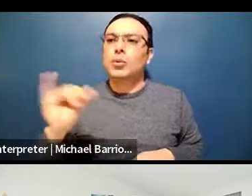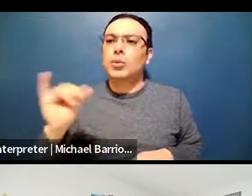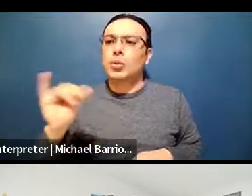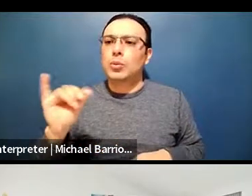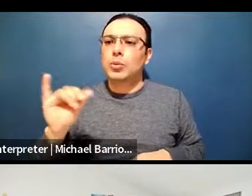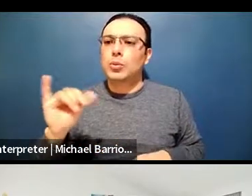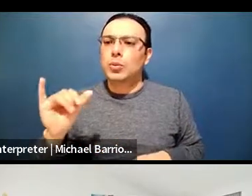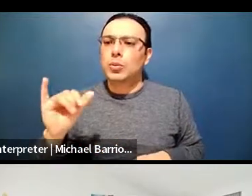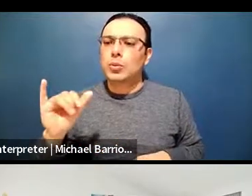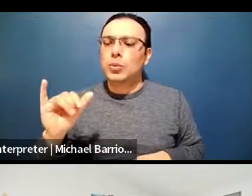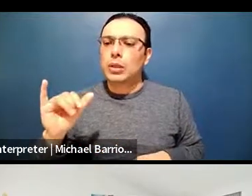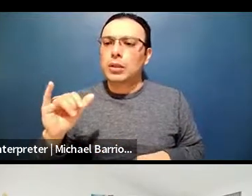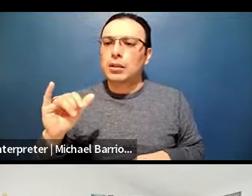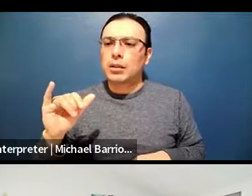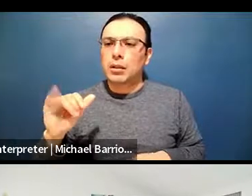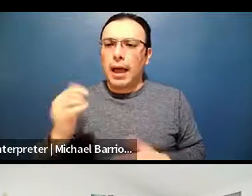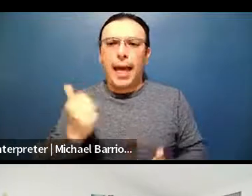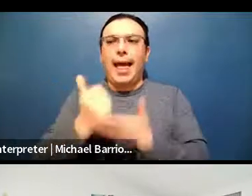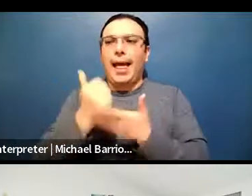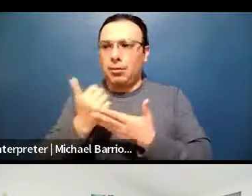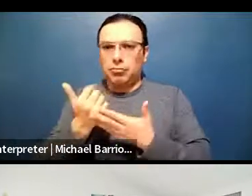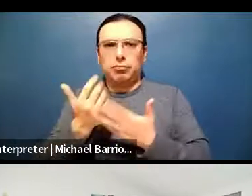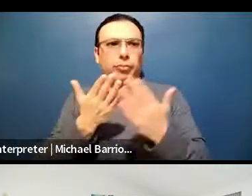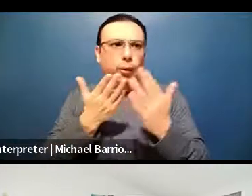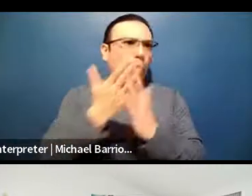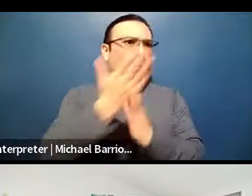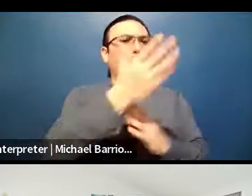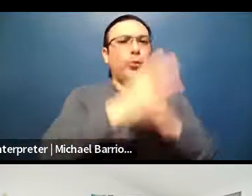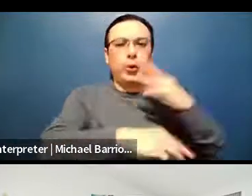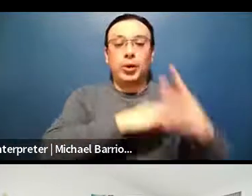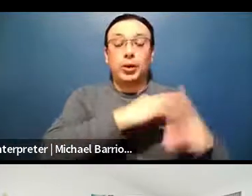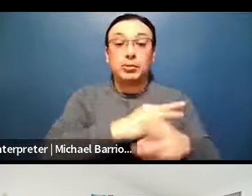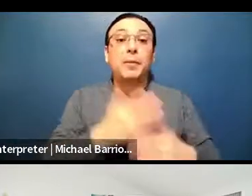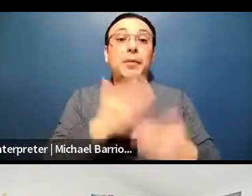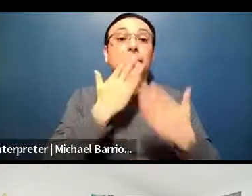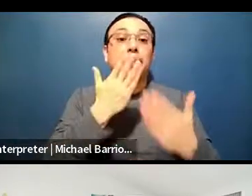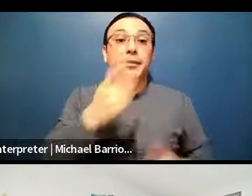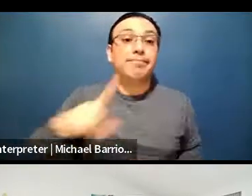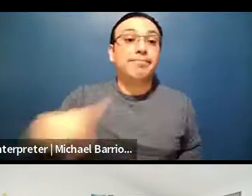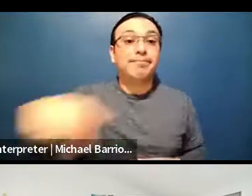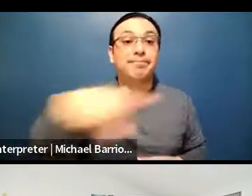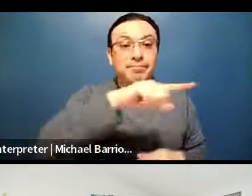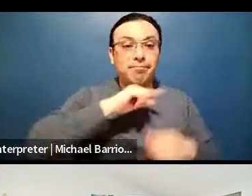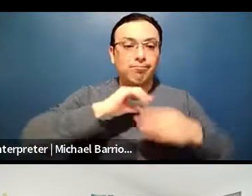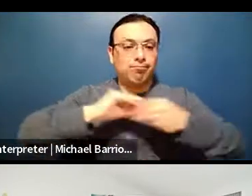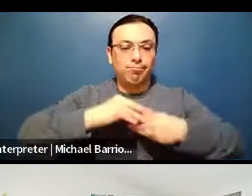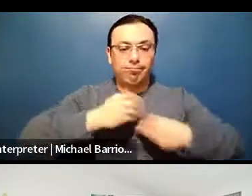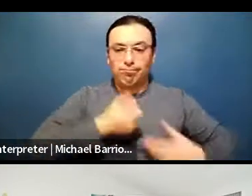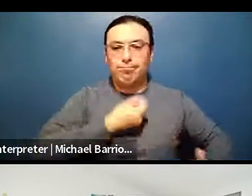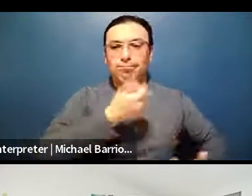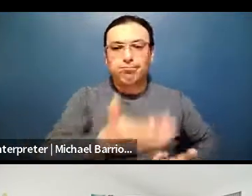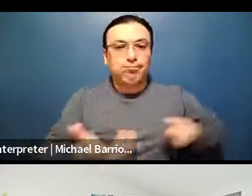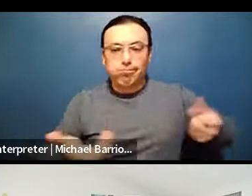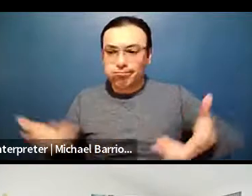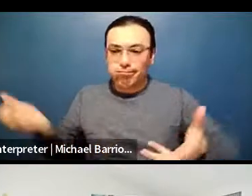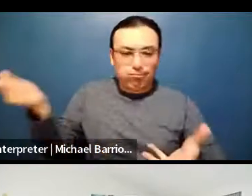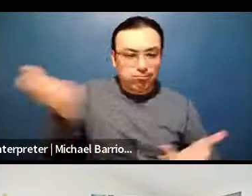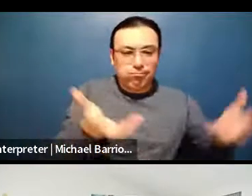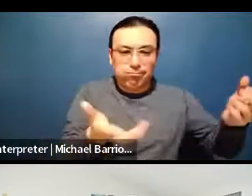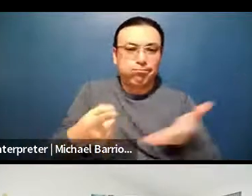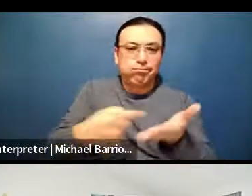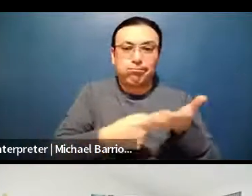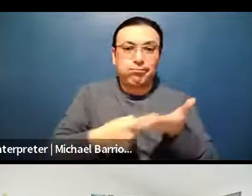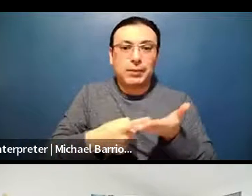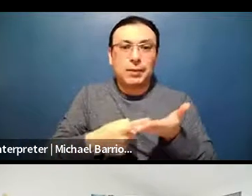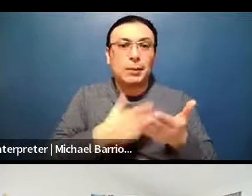of the world. So I want to thank all of you for talking about this with all of us today, and have a good